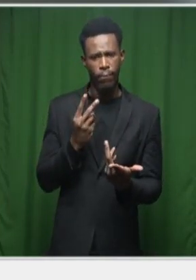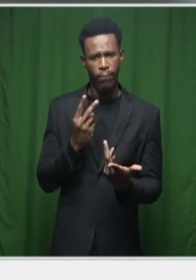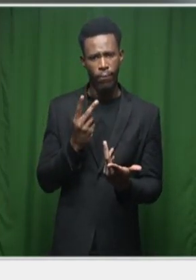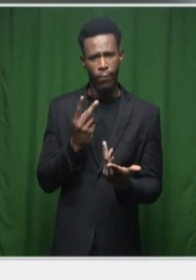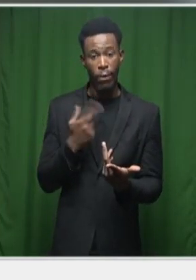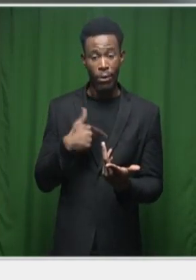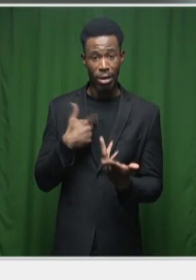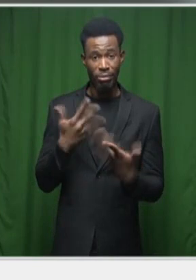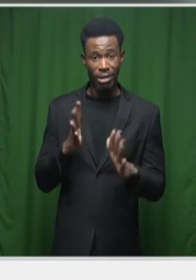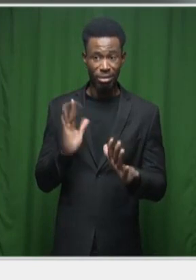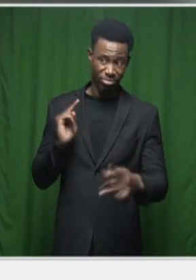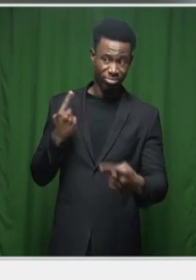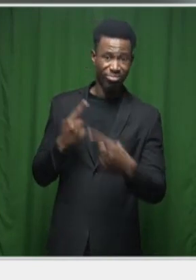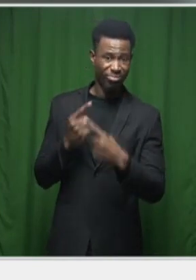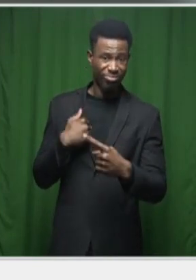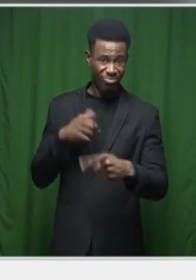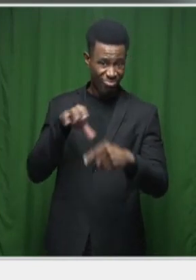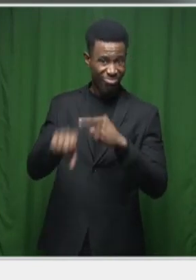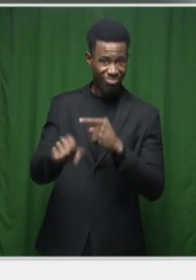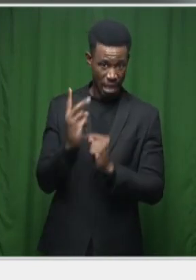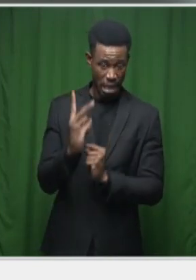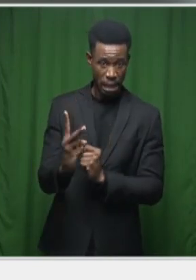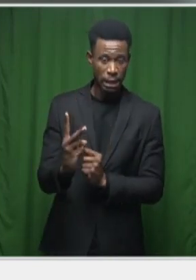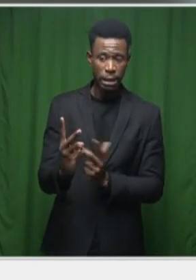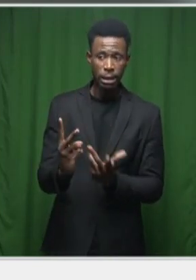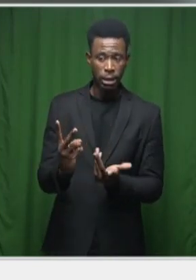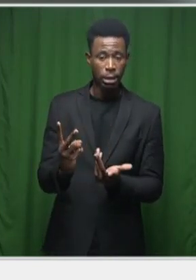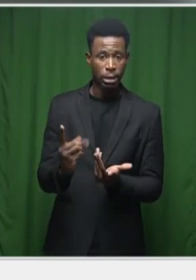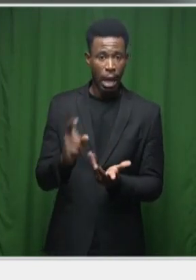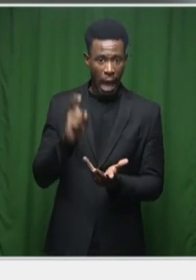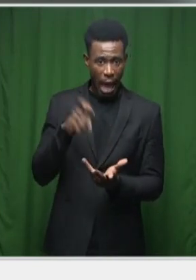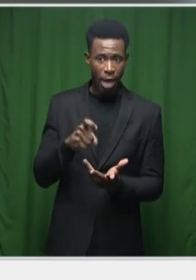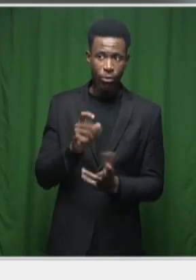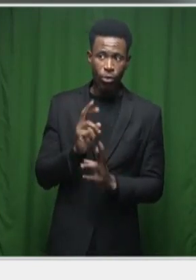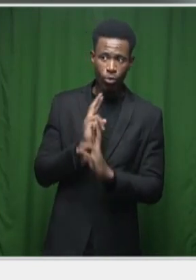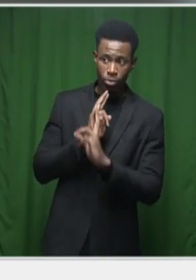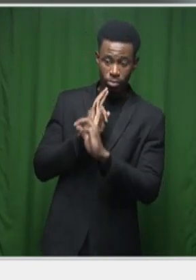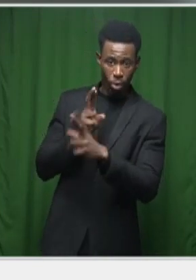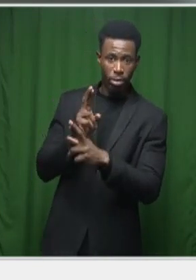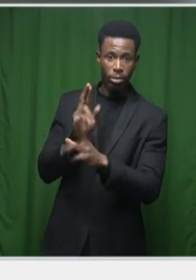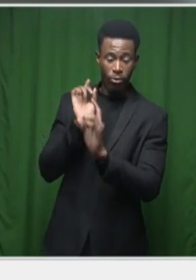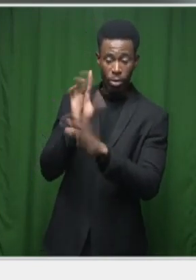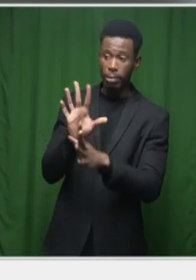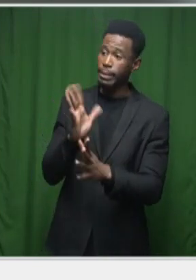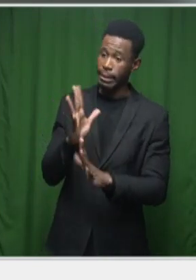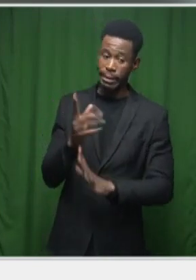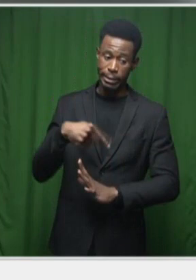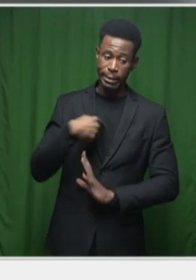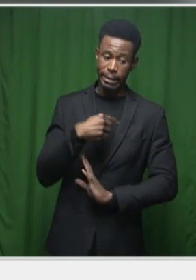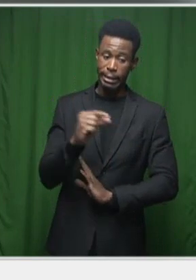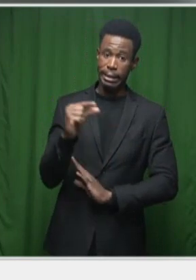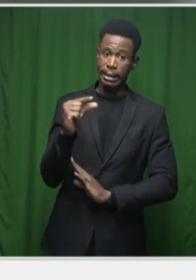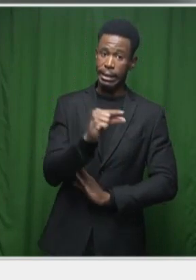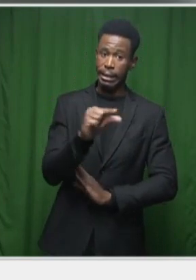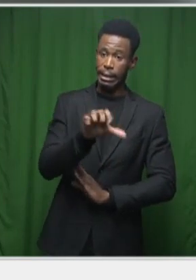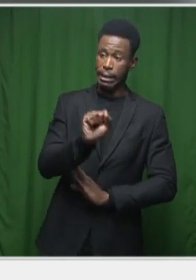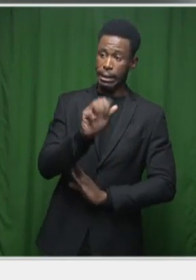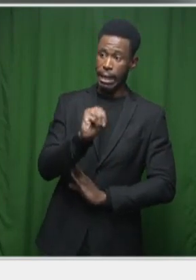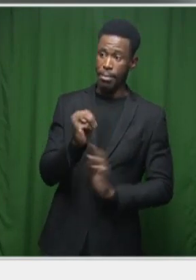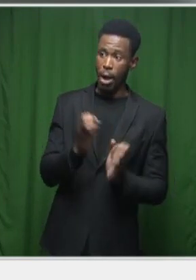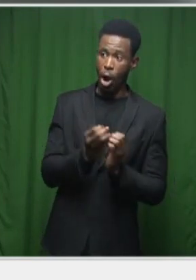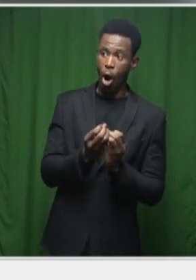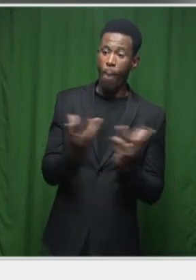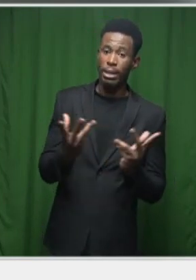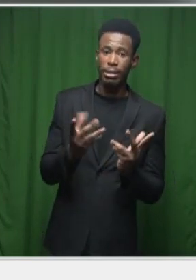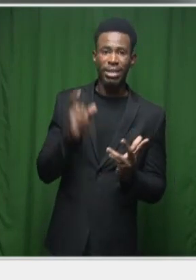already seen, is that, we have to report, GHG emissions at the product level. So in the South African case, and especially in